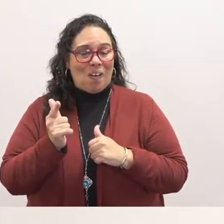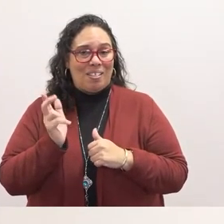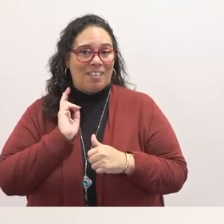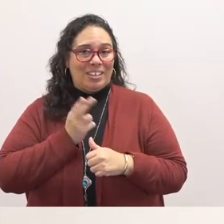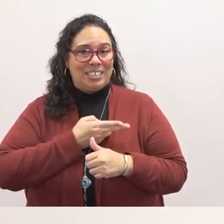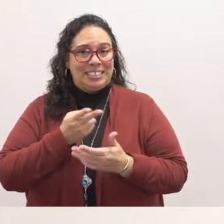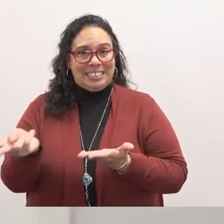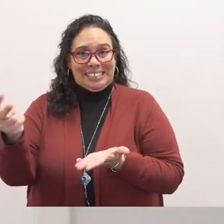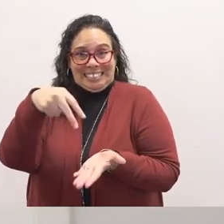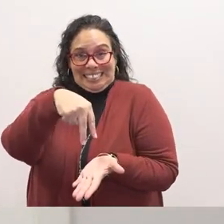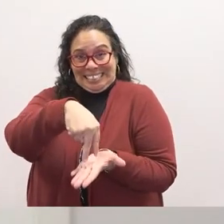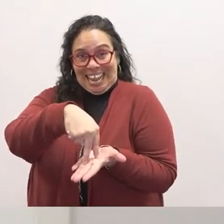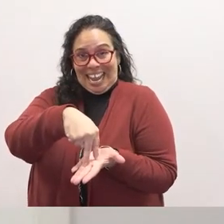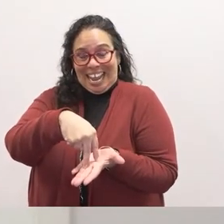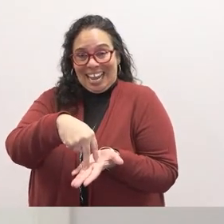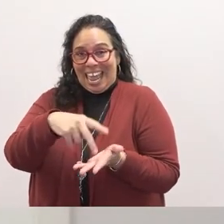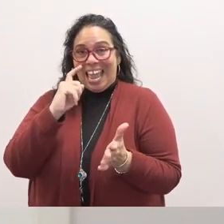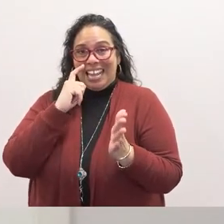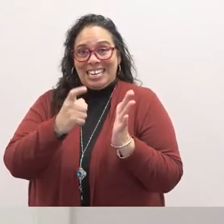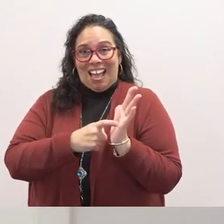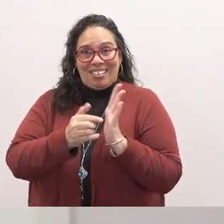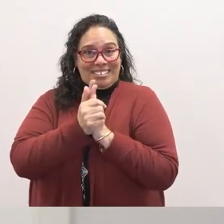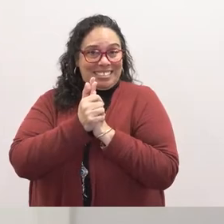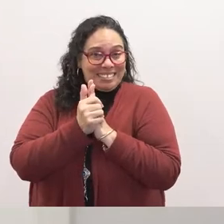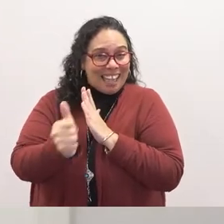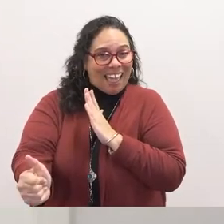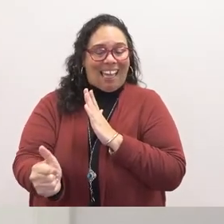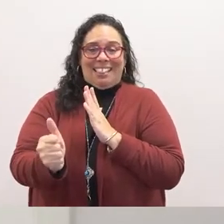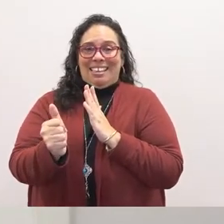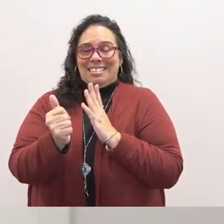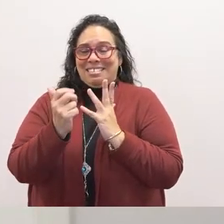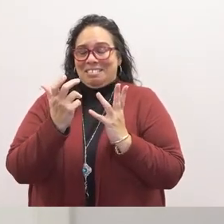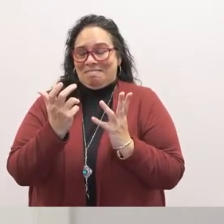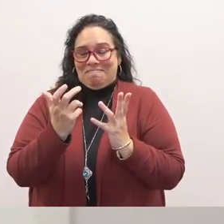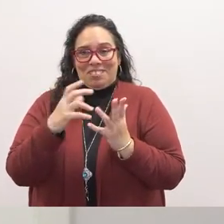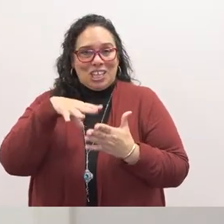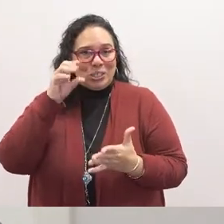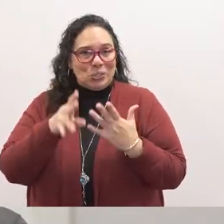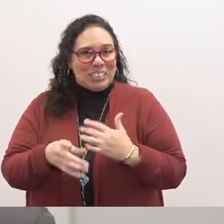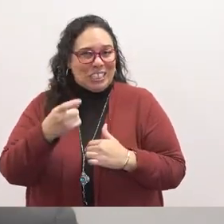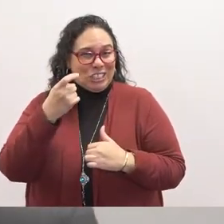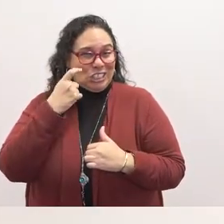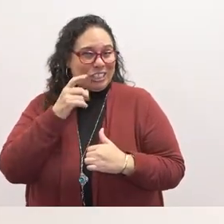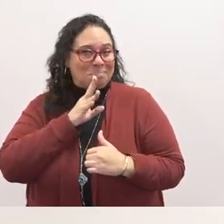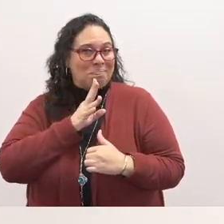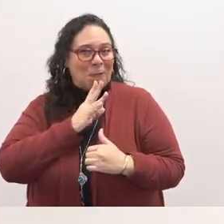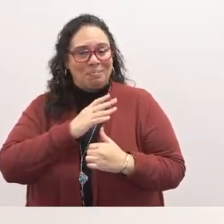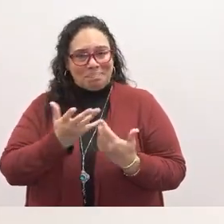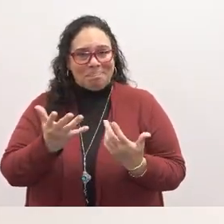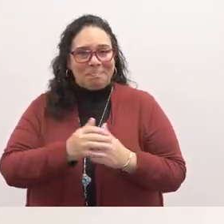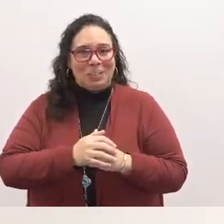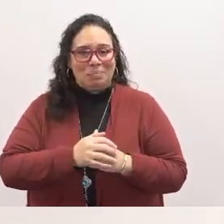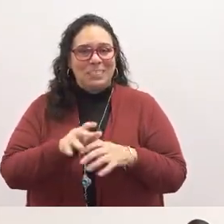just acknowledge the talent and the dedication of the students who have just stood before you. So let's take a moment.